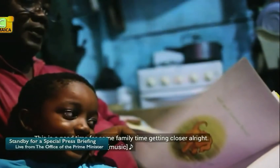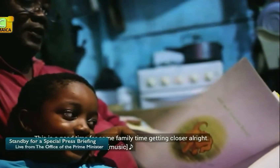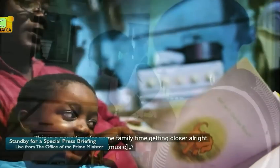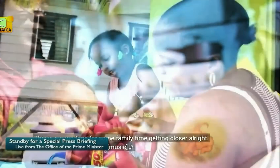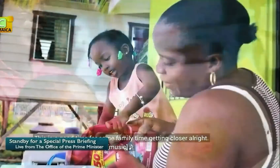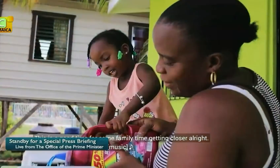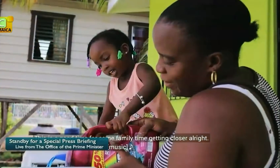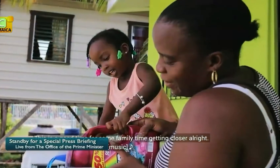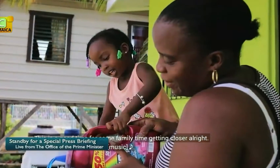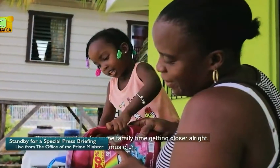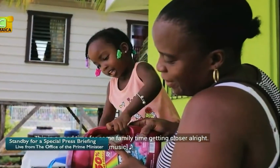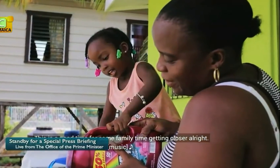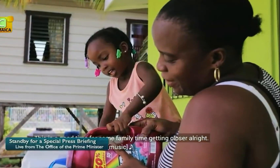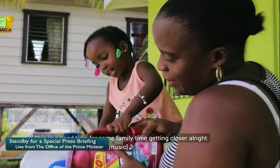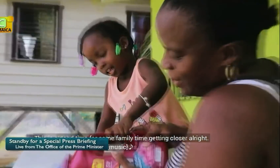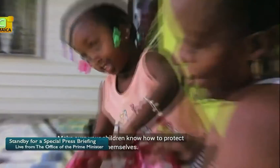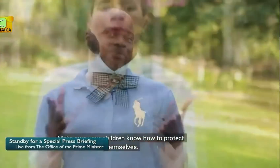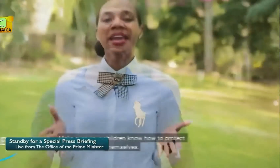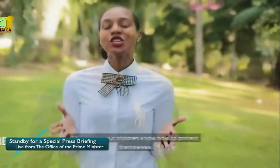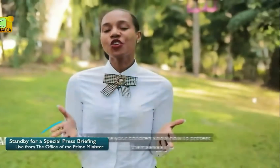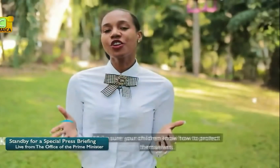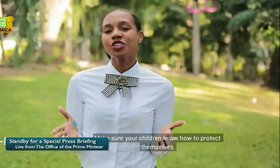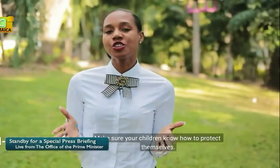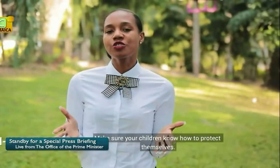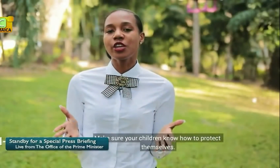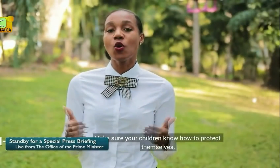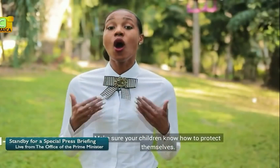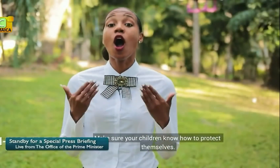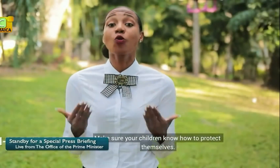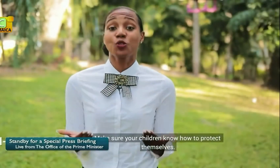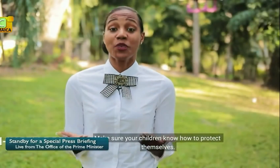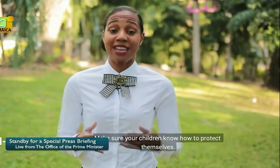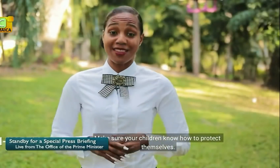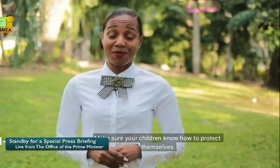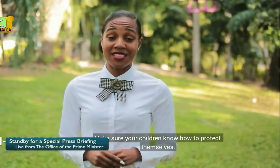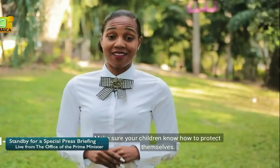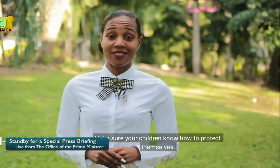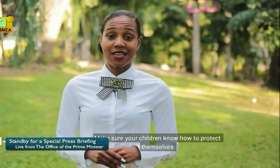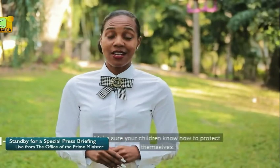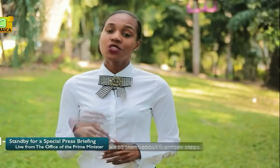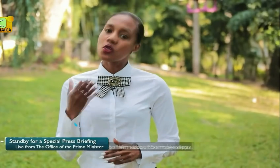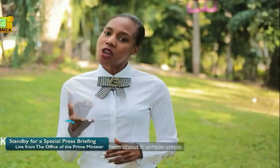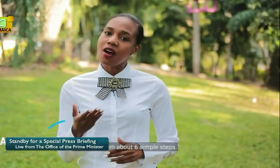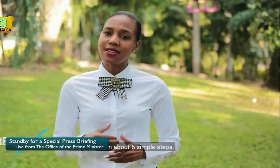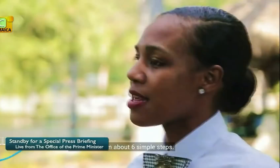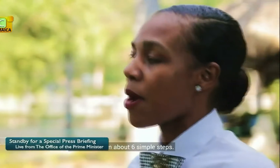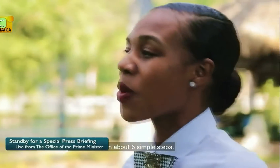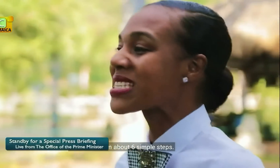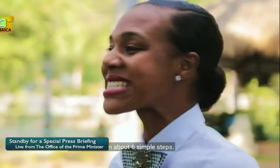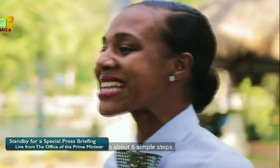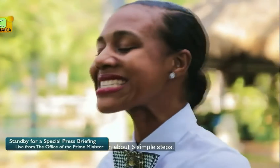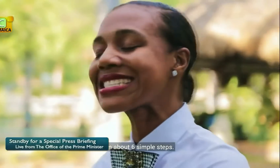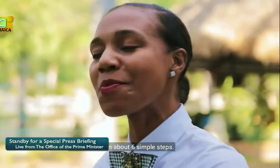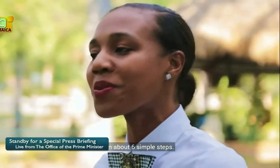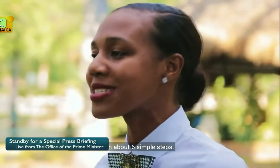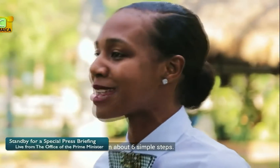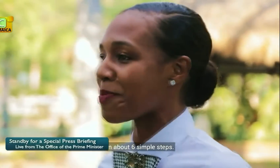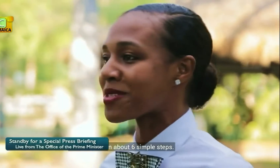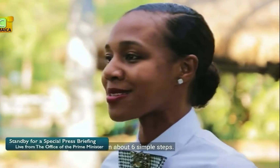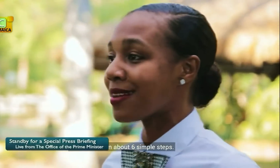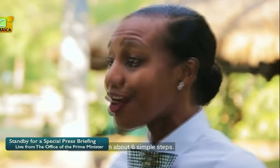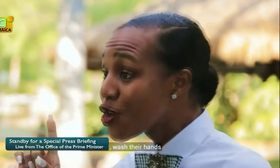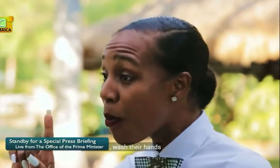time getting closer, all right? Make sure your children know how to protect themselves. So talk to them about 6